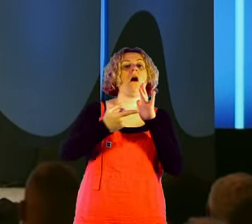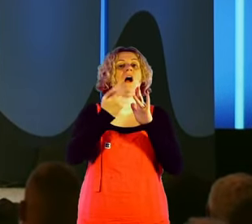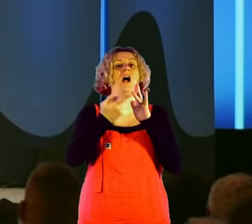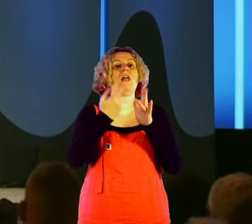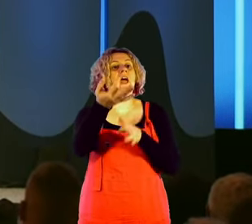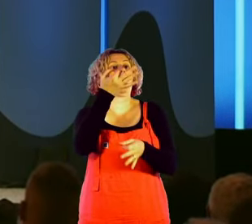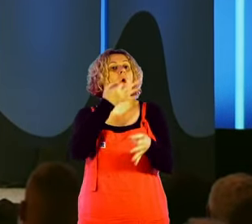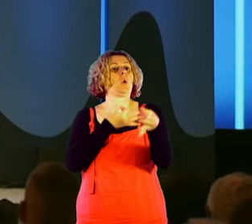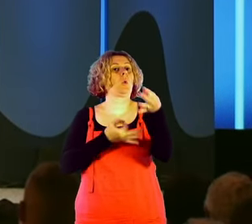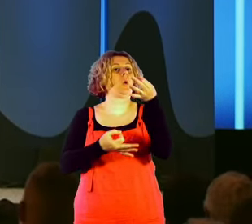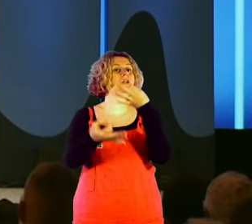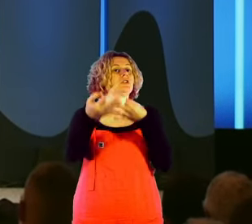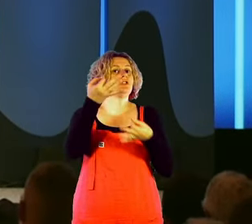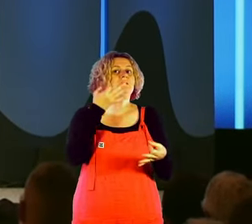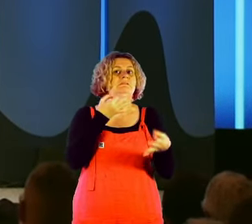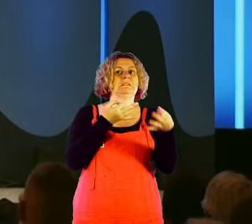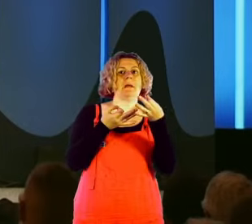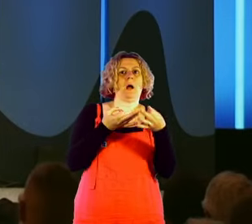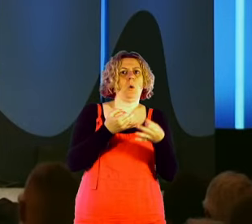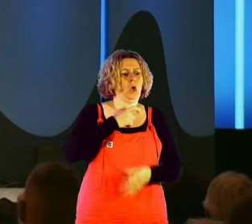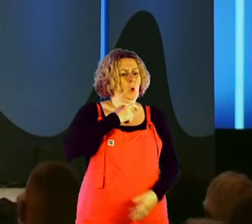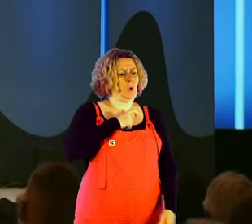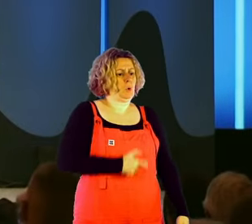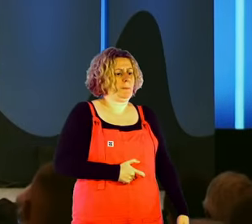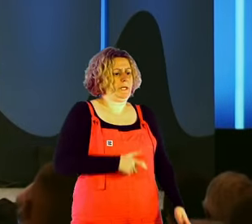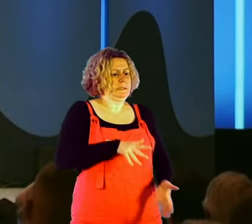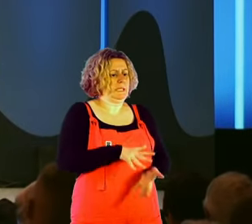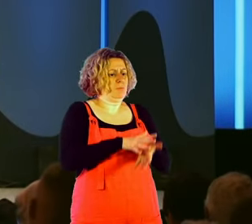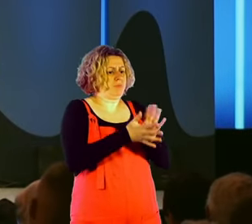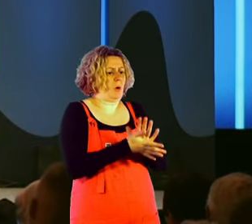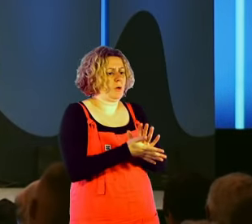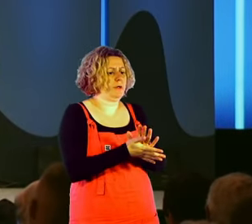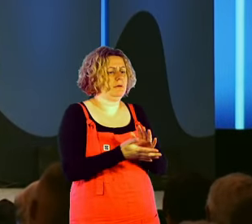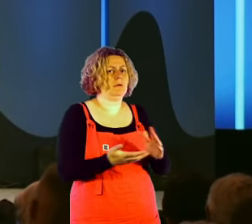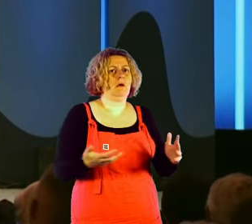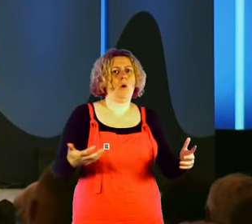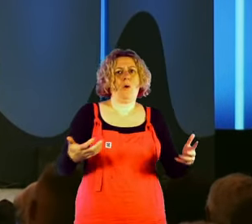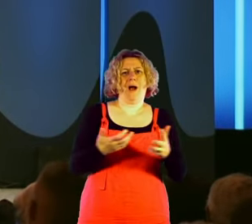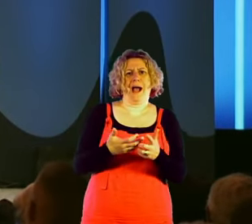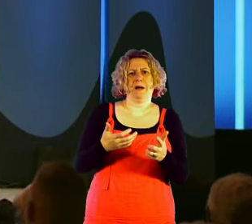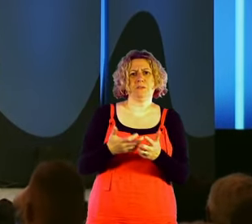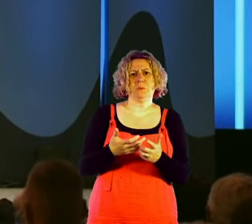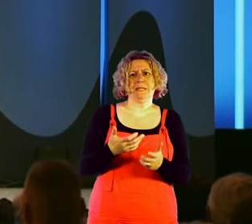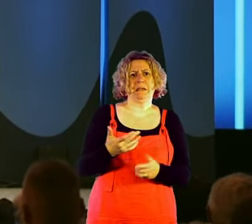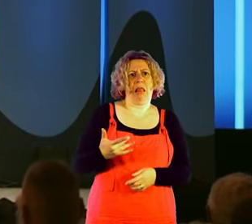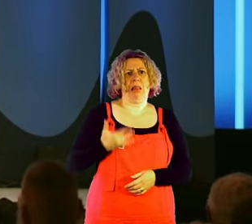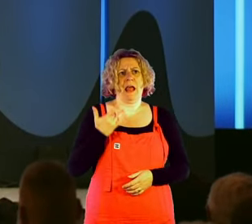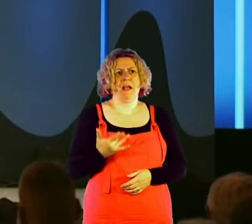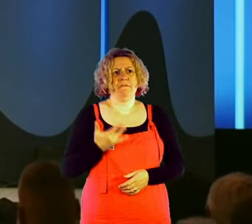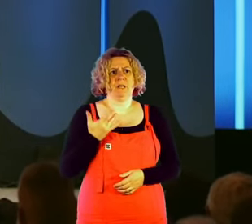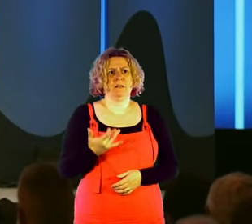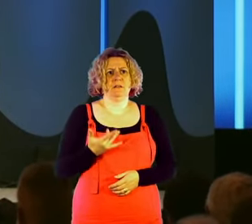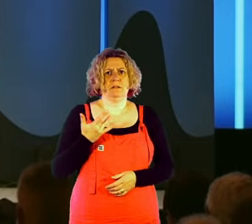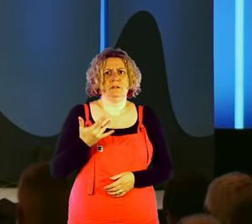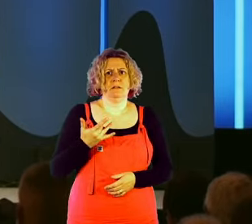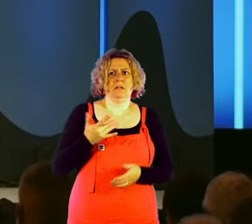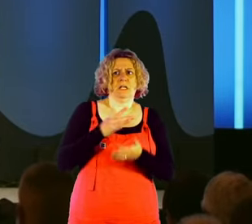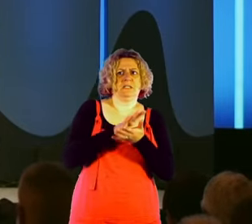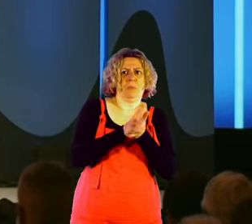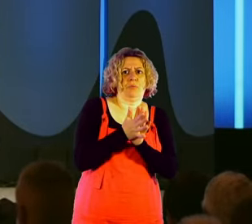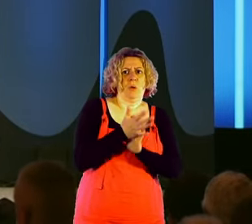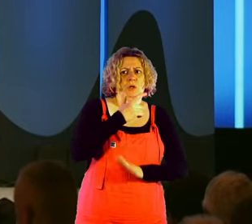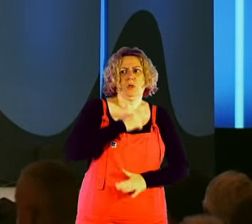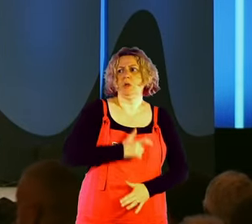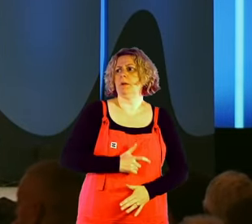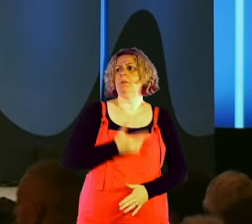broken, how to live out that humanity as broken people in a broken world, do start to put your hand up and ask somebody